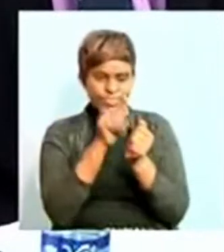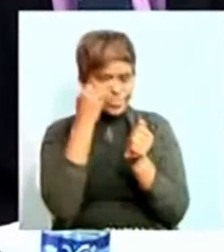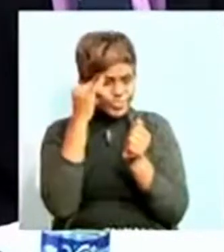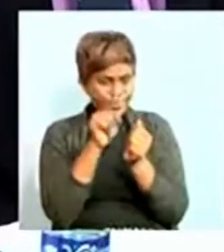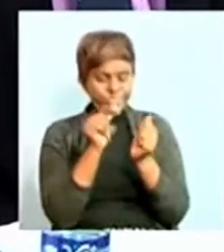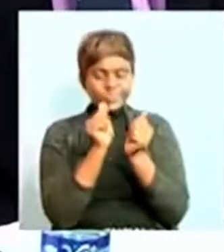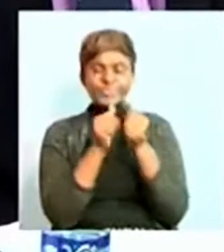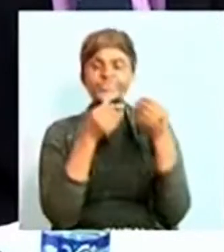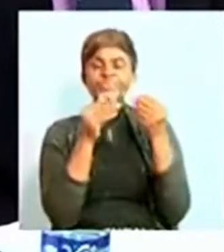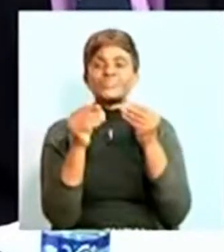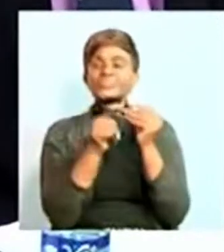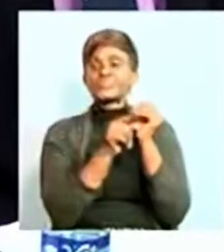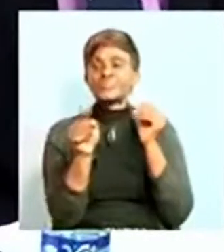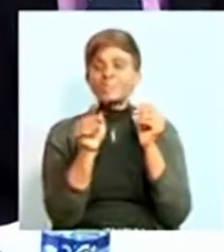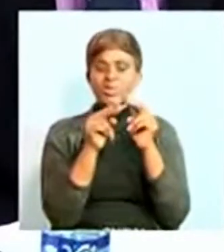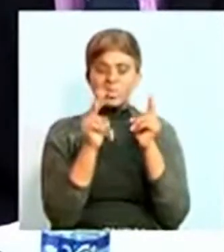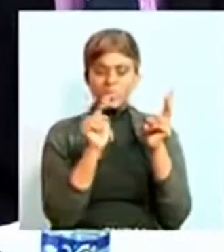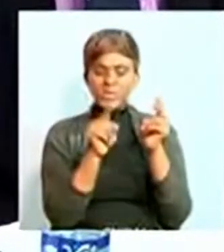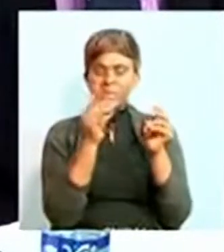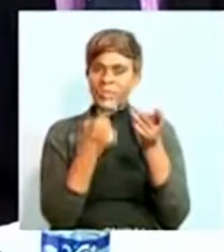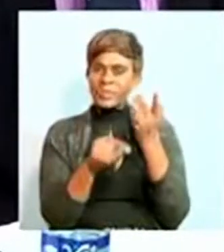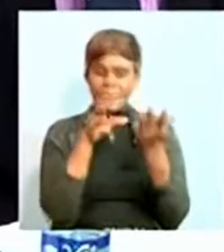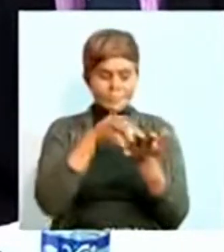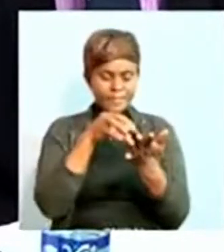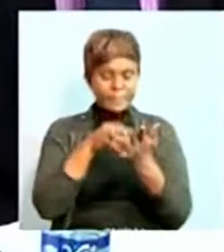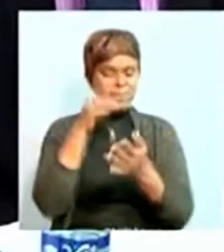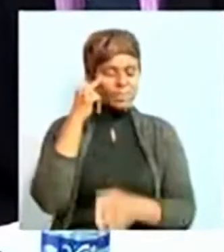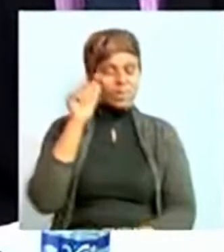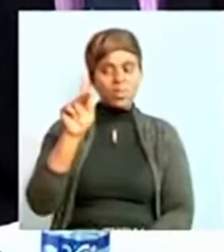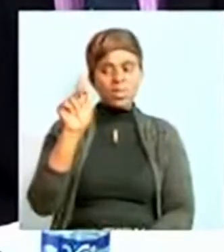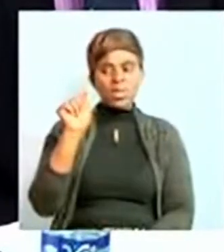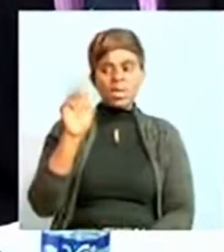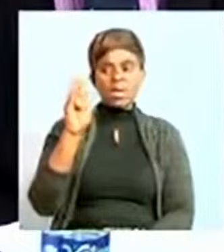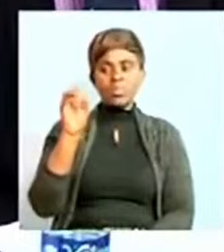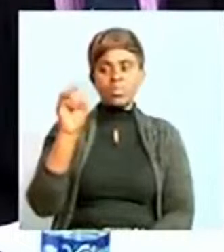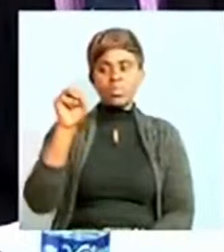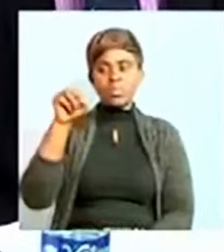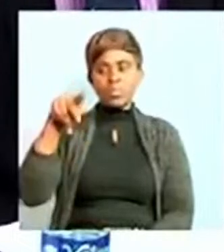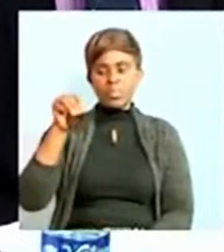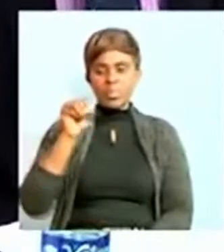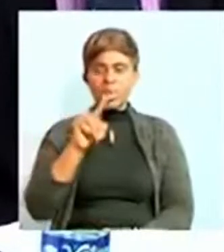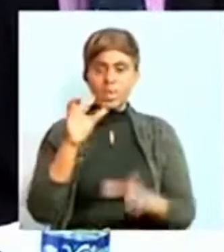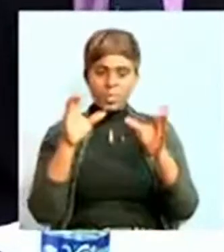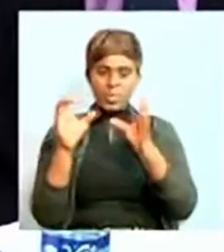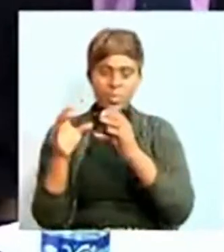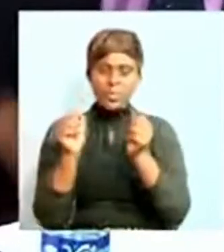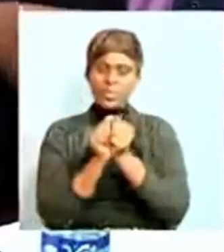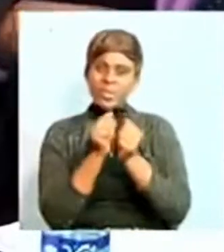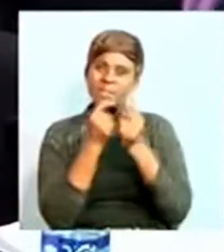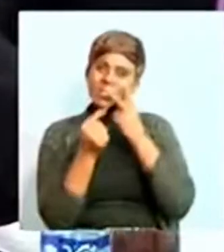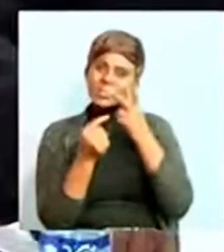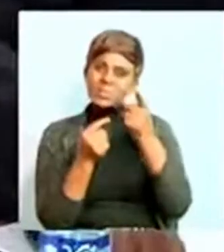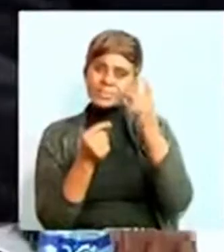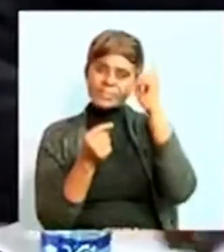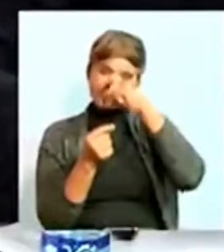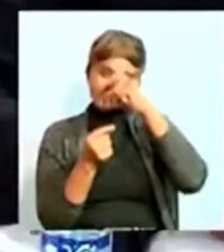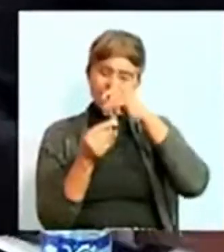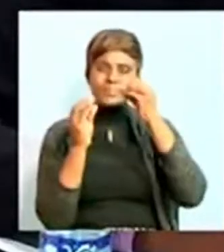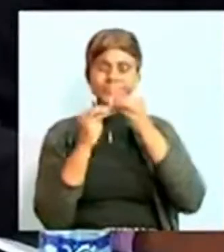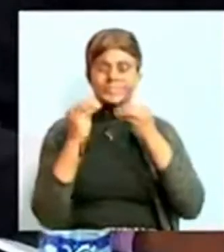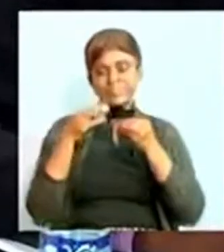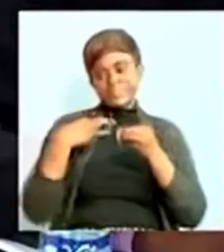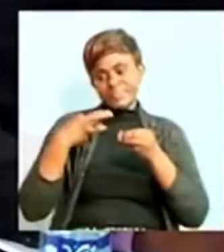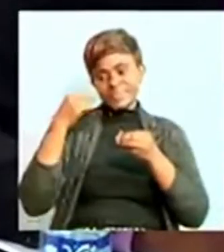come up with markets. So this was the case also for Kabompo. The communities through cooperatives saw it's wise to apply